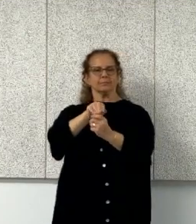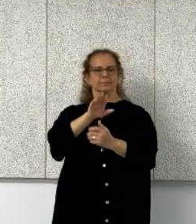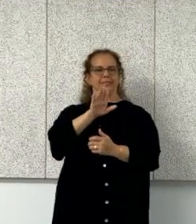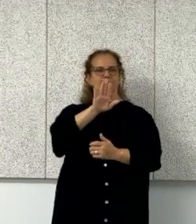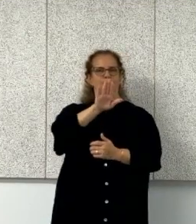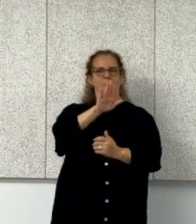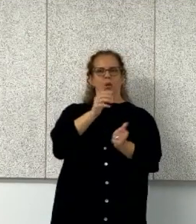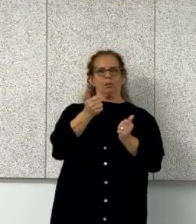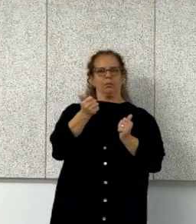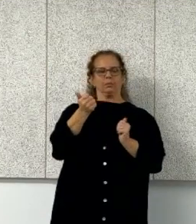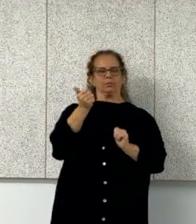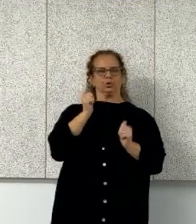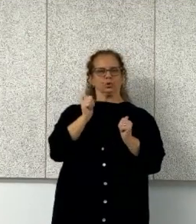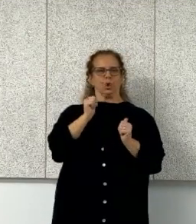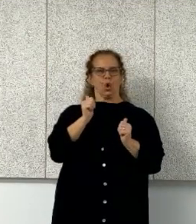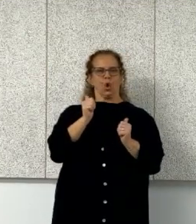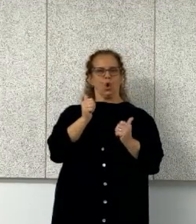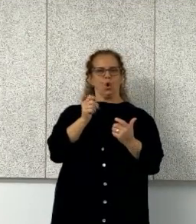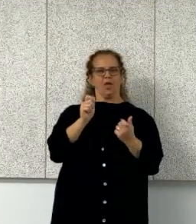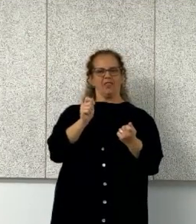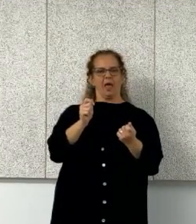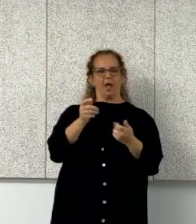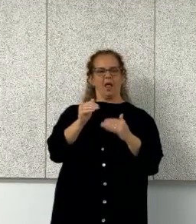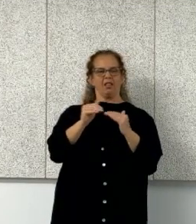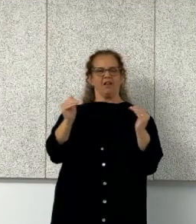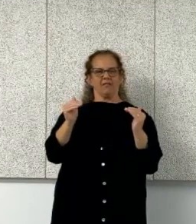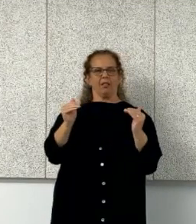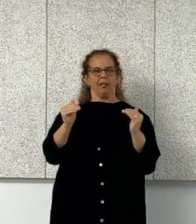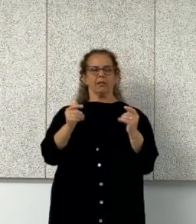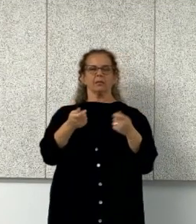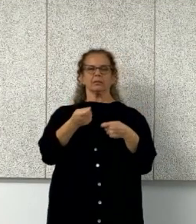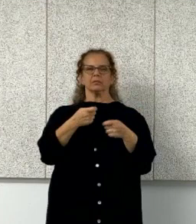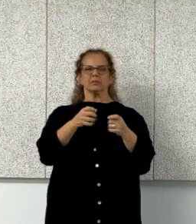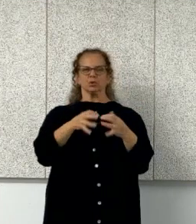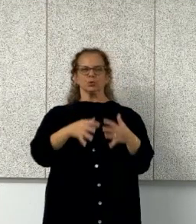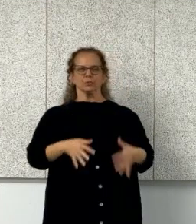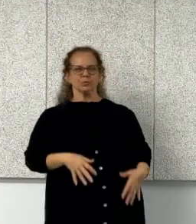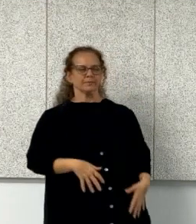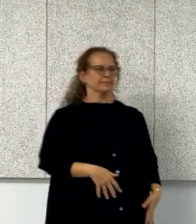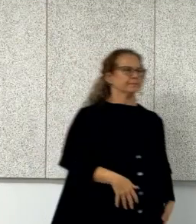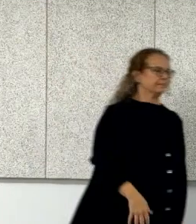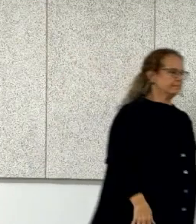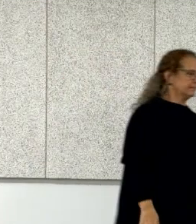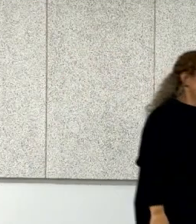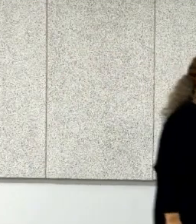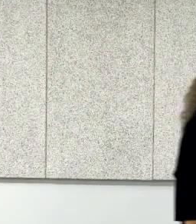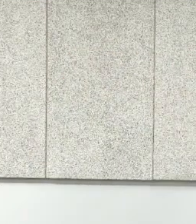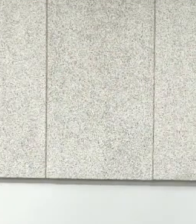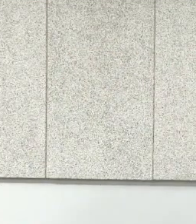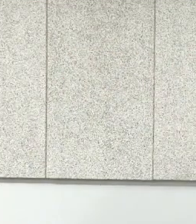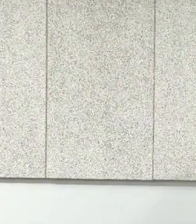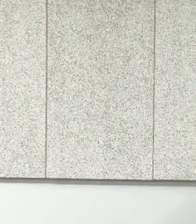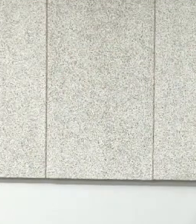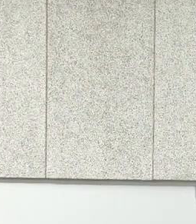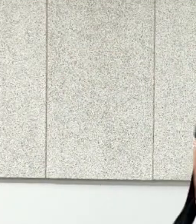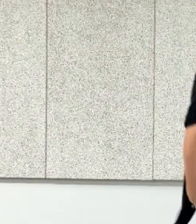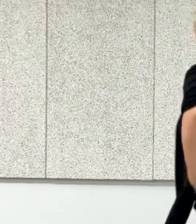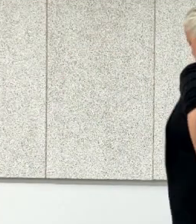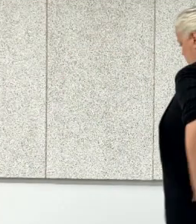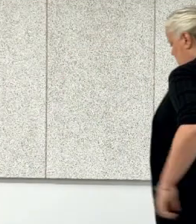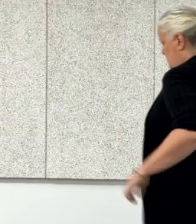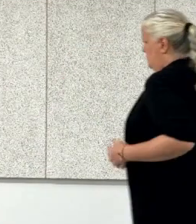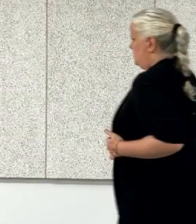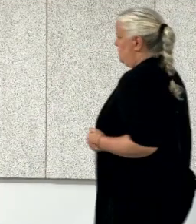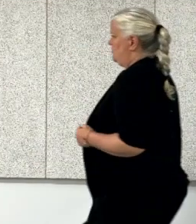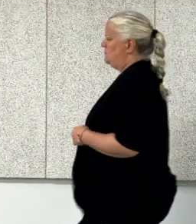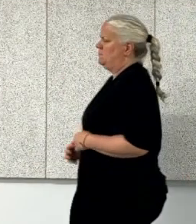on like a, you know, transactional level. Mm-hmm. I'm curious, Fern, are you seeing now, like post-pandemic, that a review is having the same power that it once